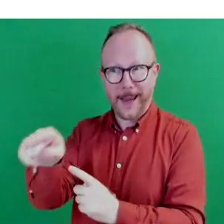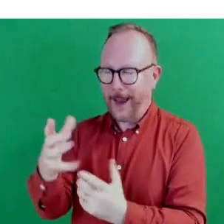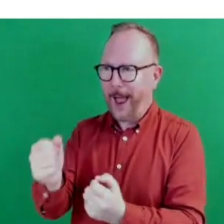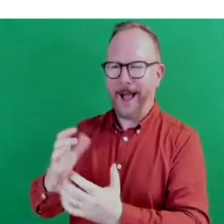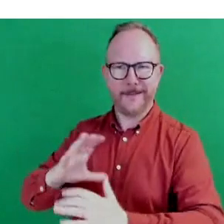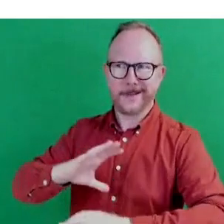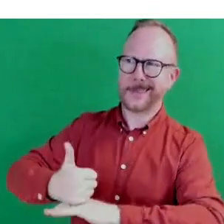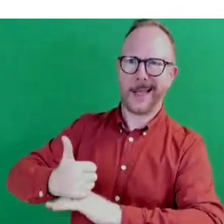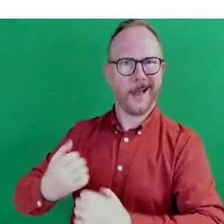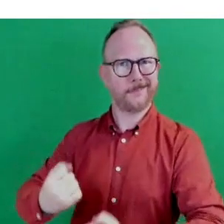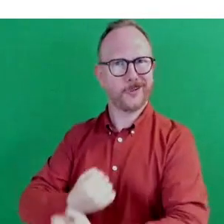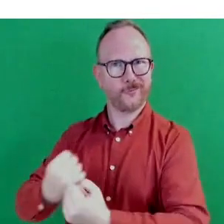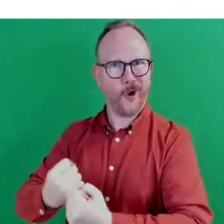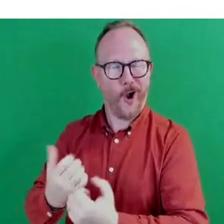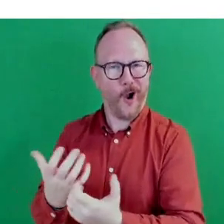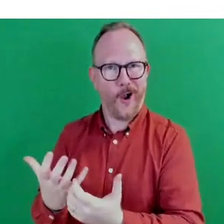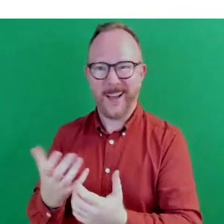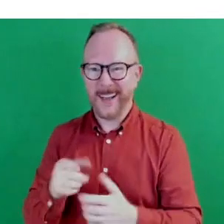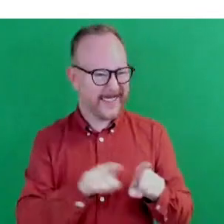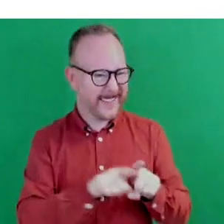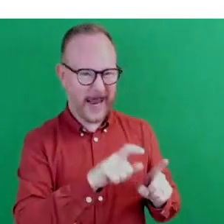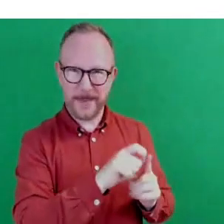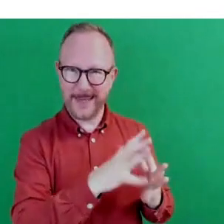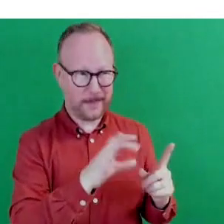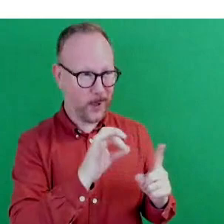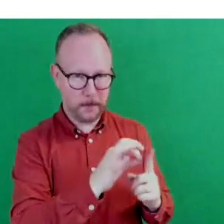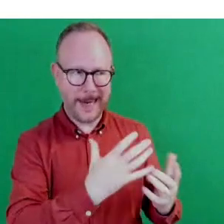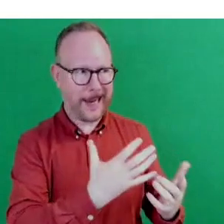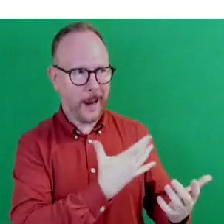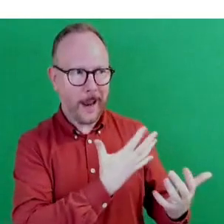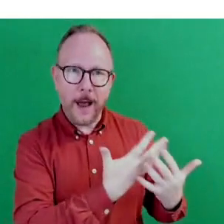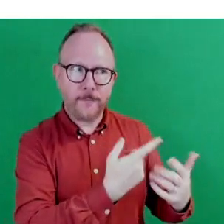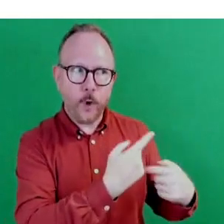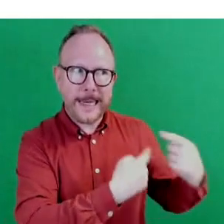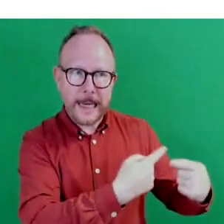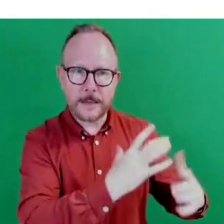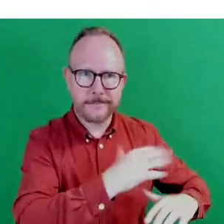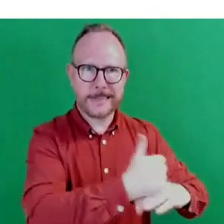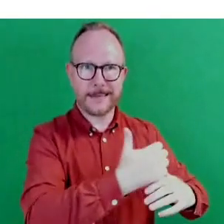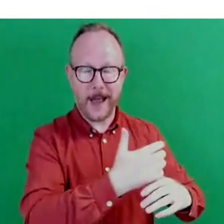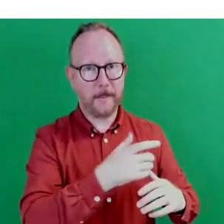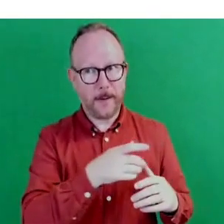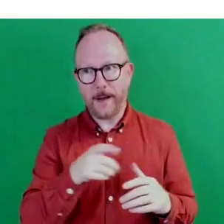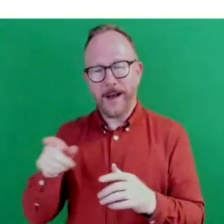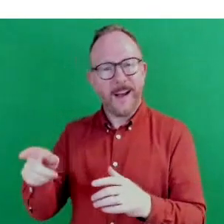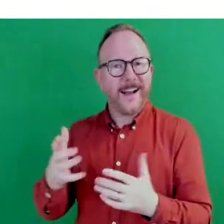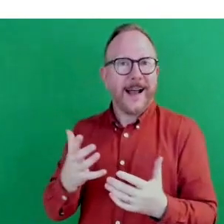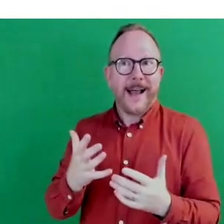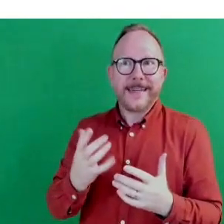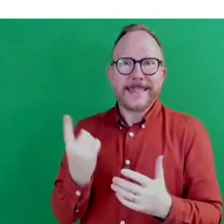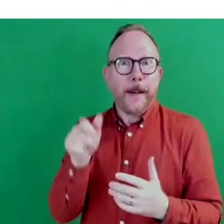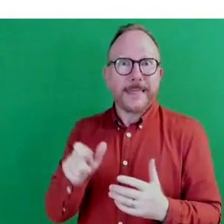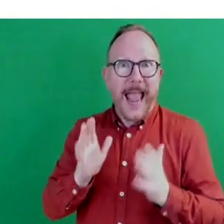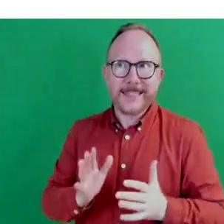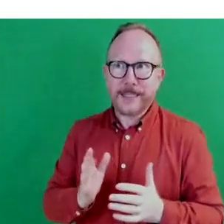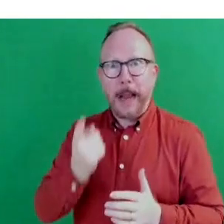to be first. So, you know, it's a really great, you know, I'm really happy with the term pioneers. I think it really well demonstrates what these